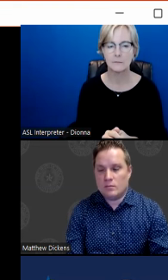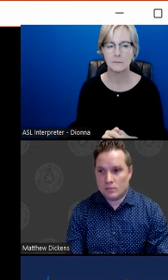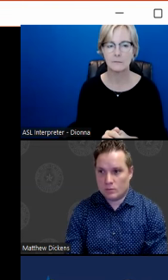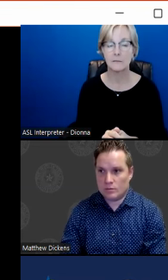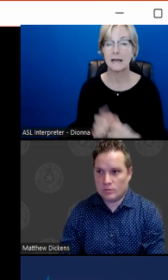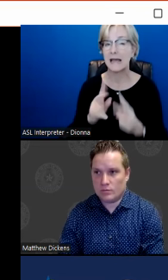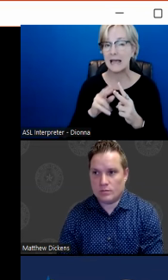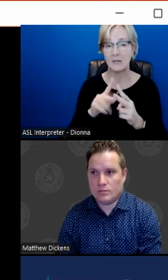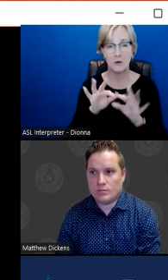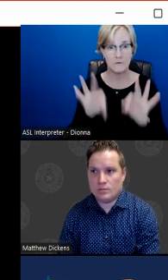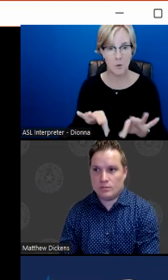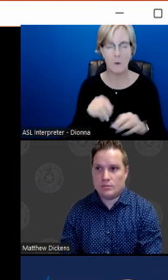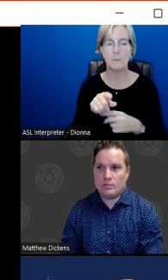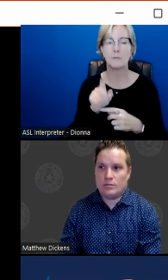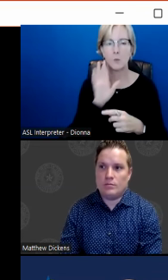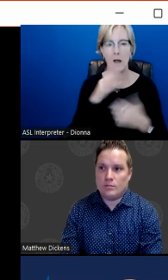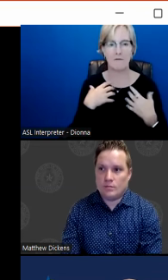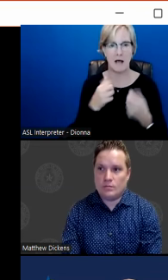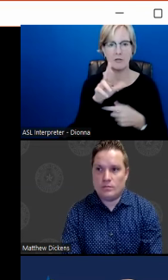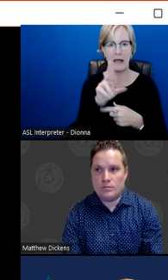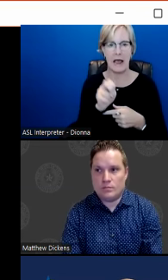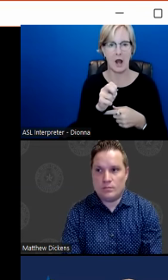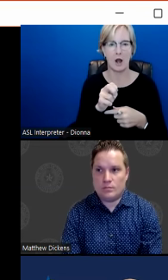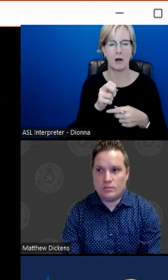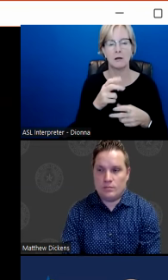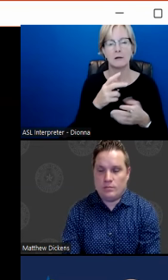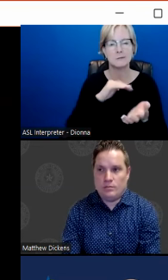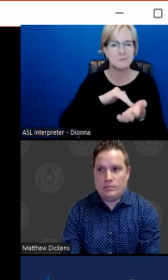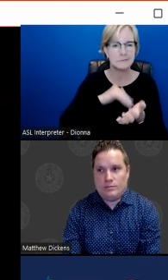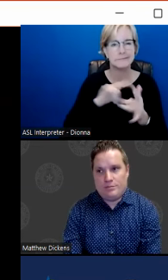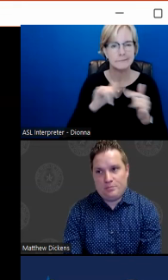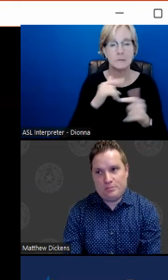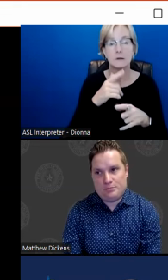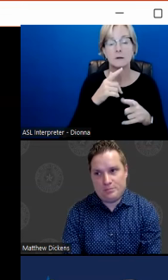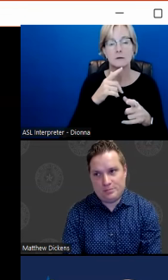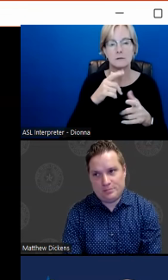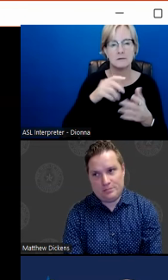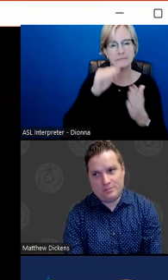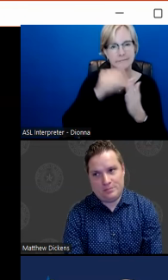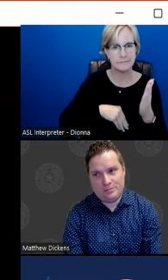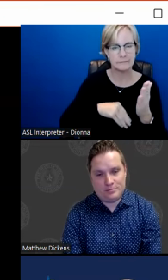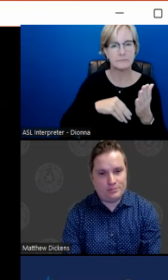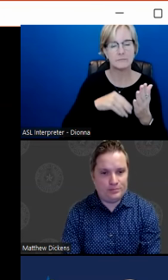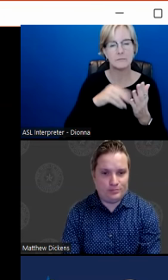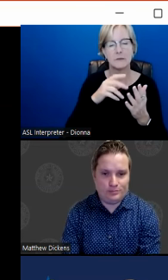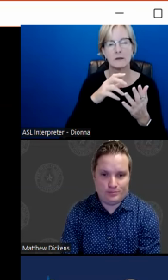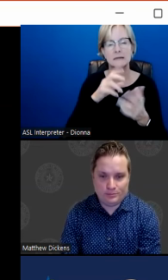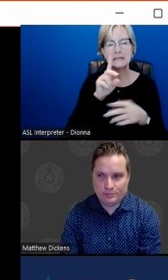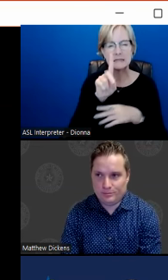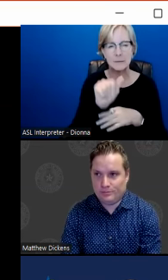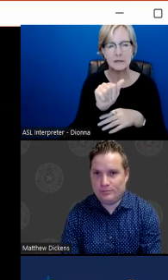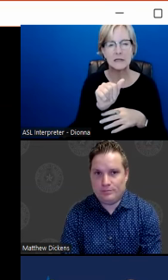Either form, you will have your healthcare practitioner complete the notarized section, disability certification